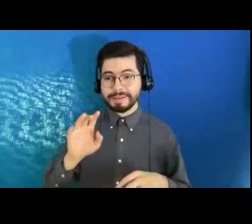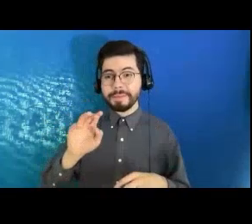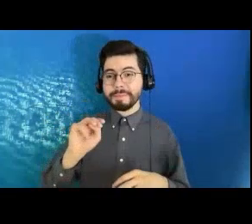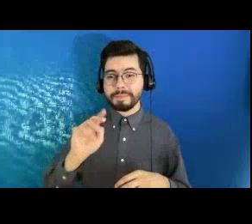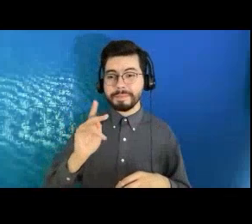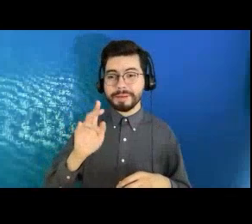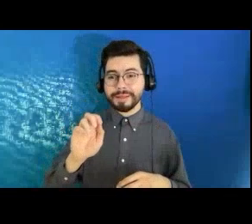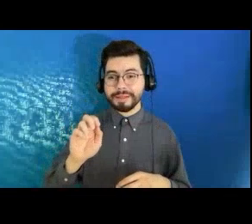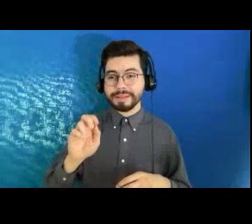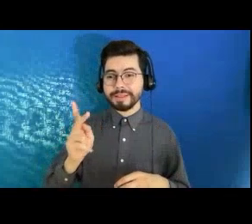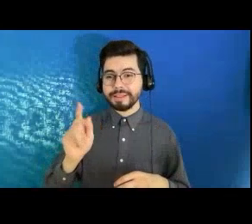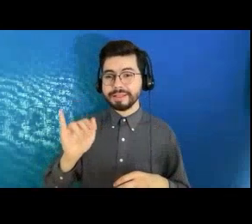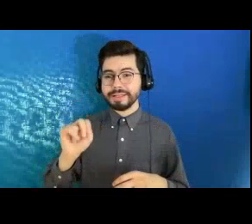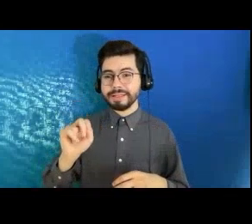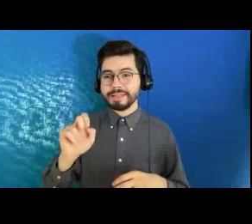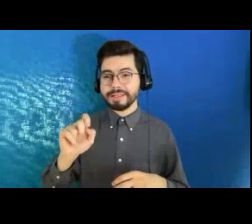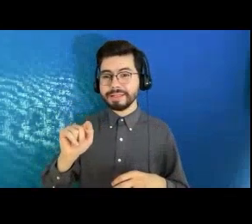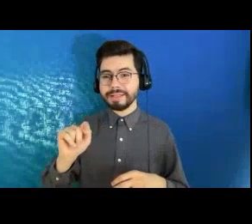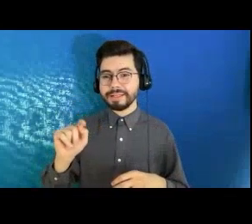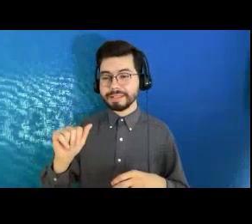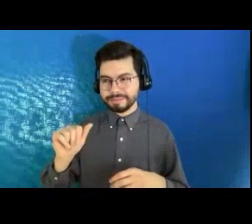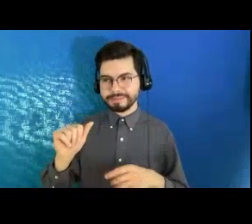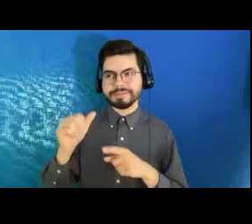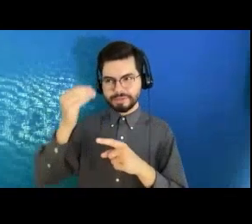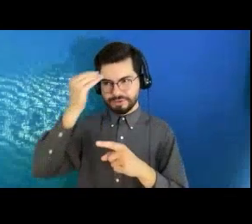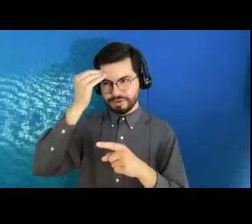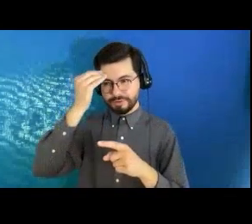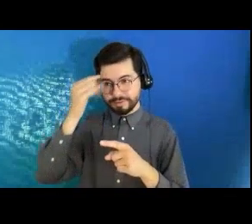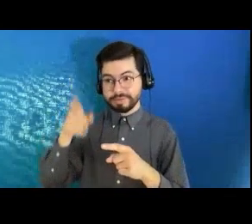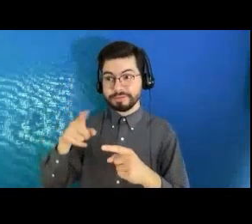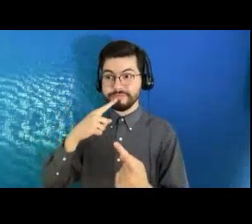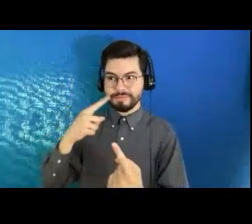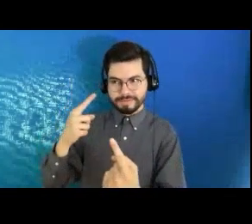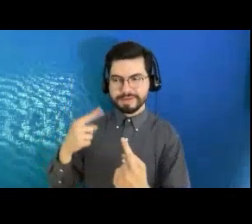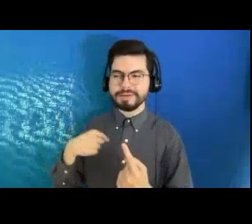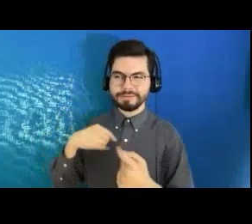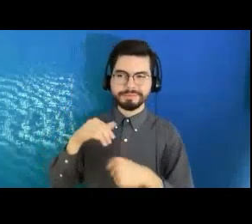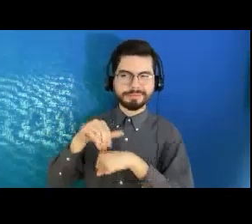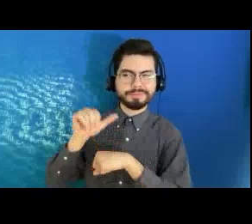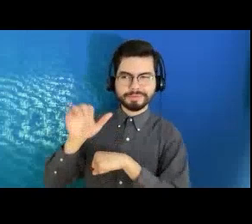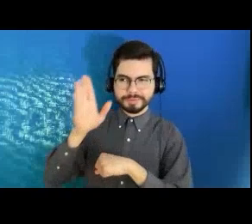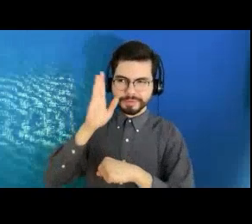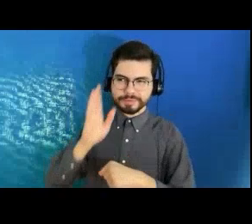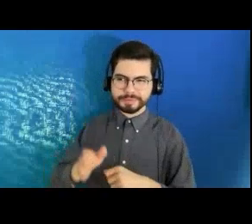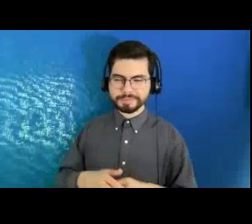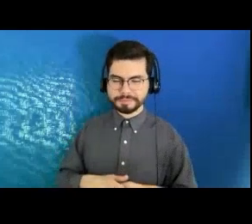sent me a great response that I can forward to you. Yeah.